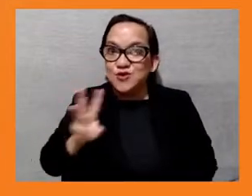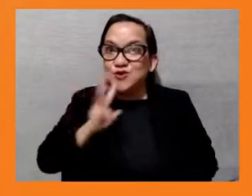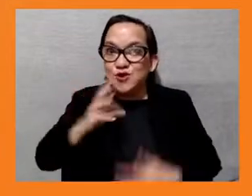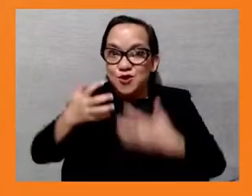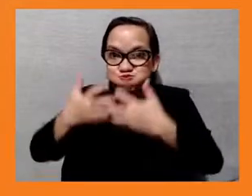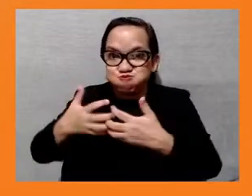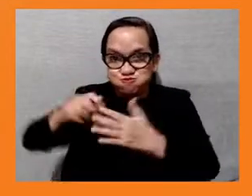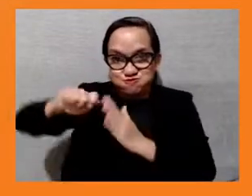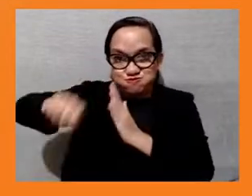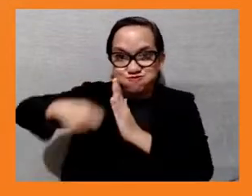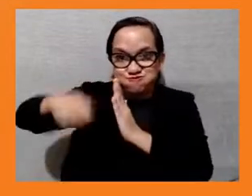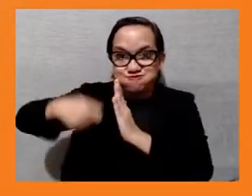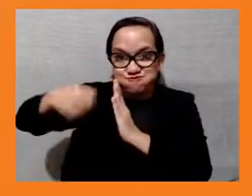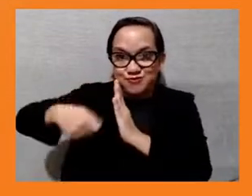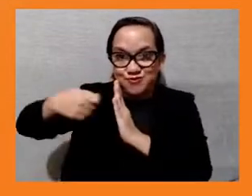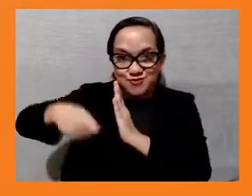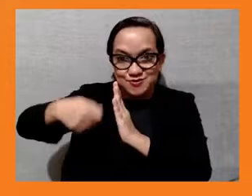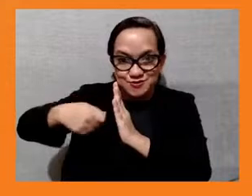next.